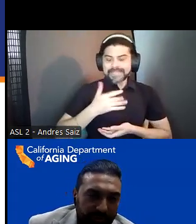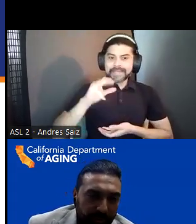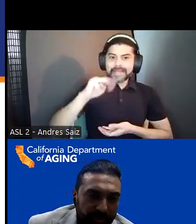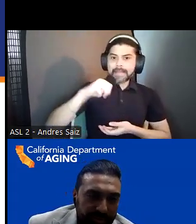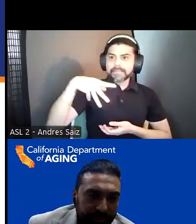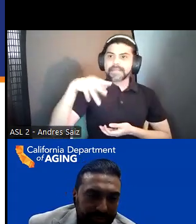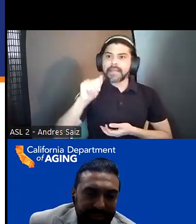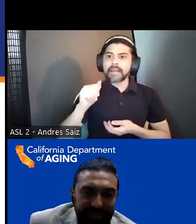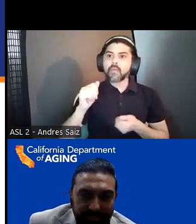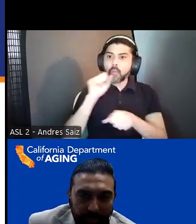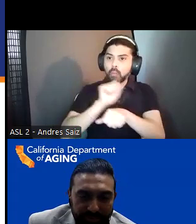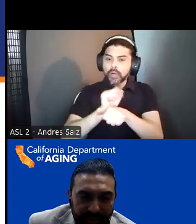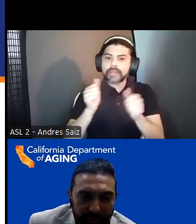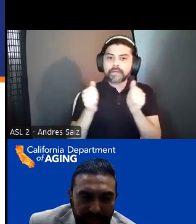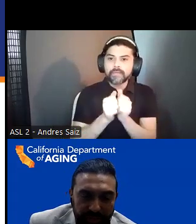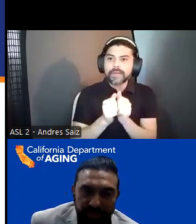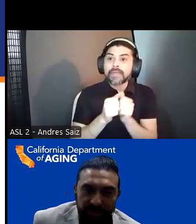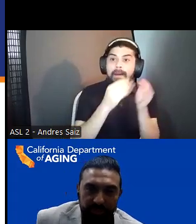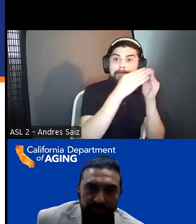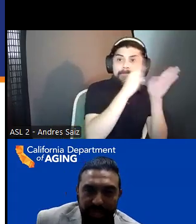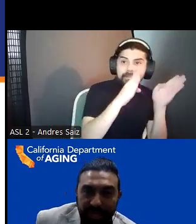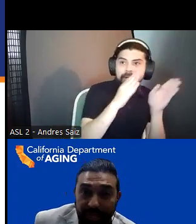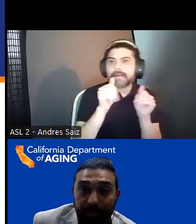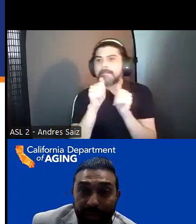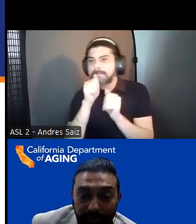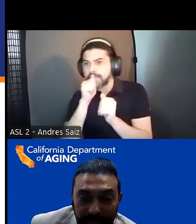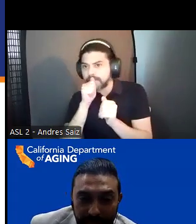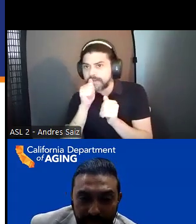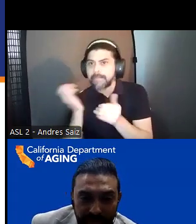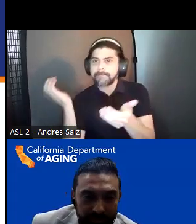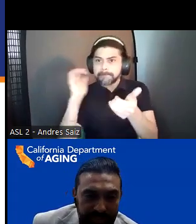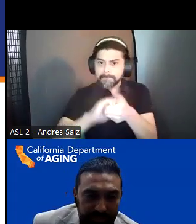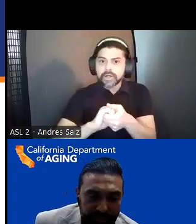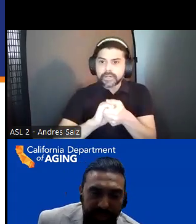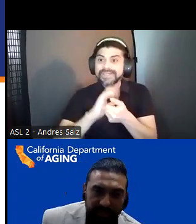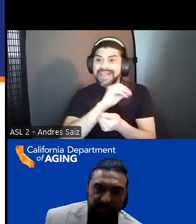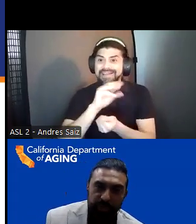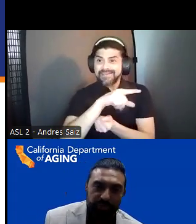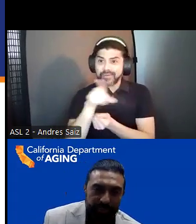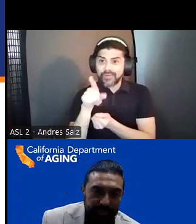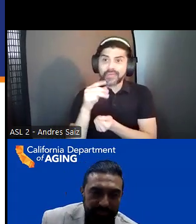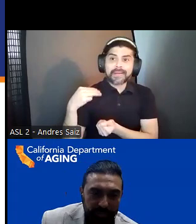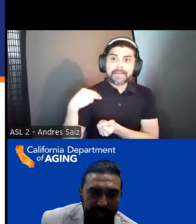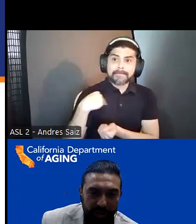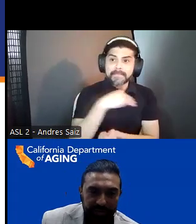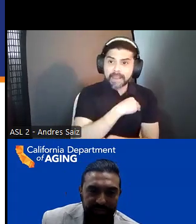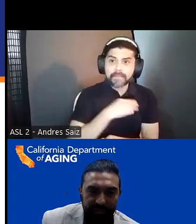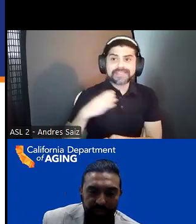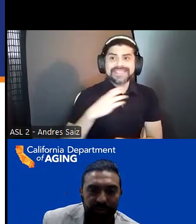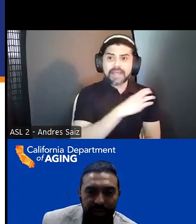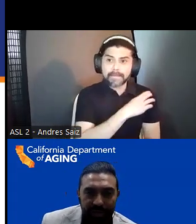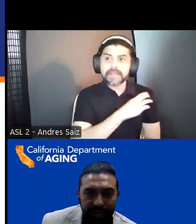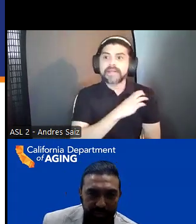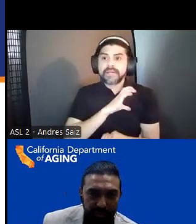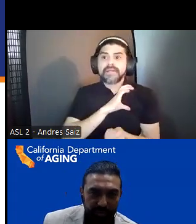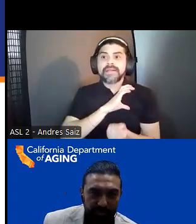and private partners to help lead this midpoint evaluation, which includes impact committee members. So these perspectives, your perspectives, will be at the heart of this